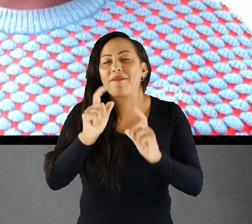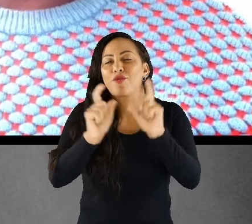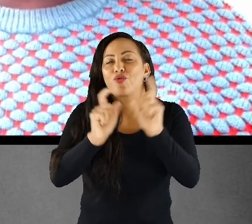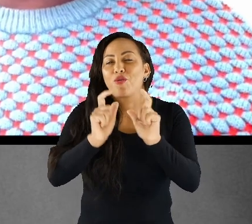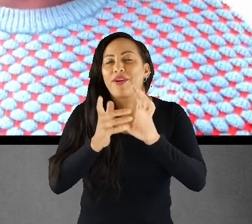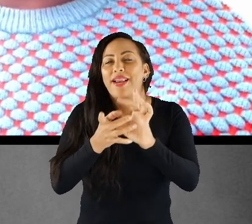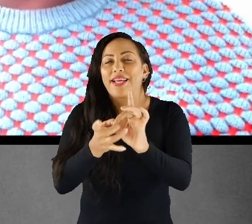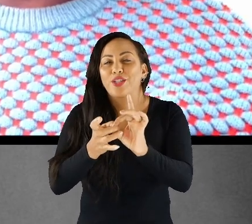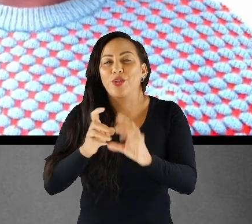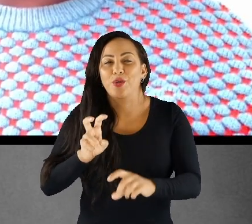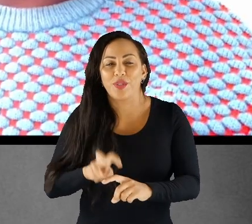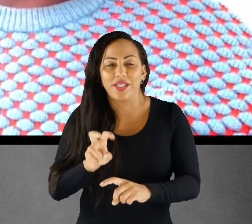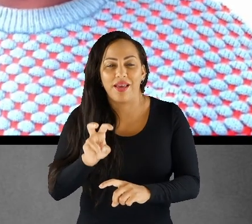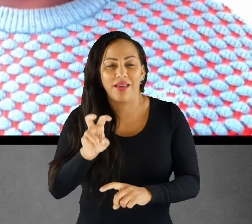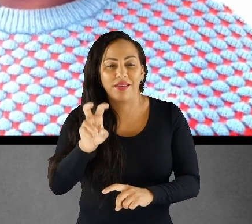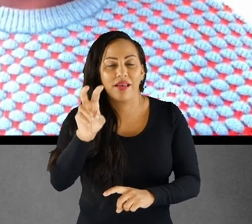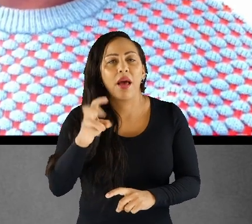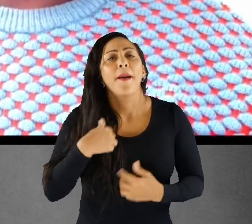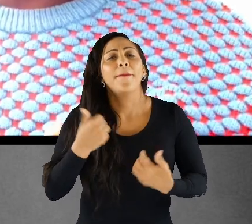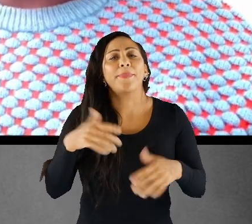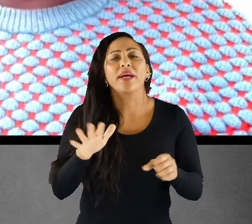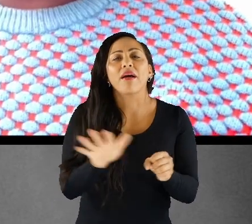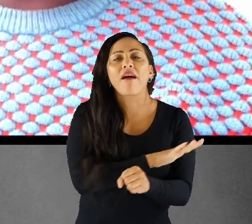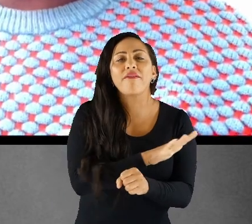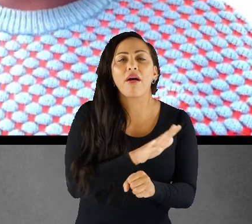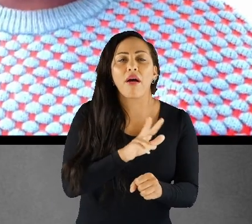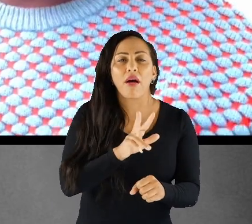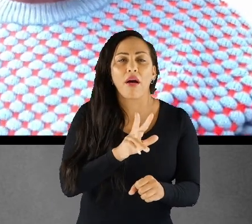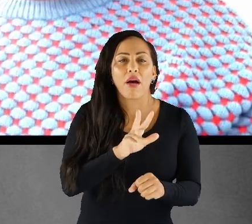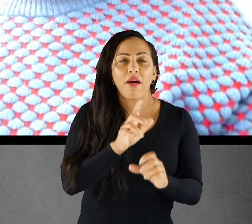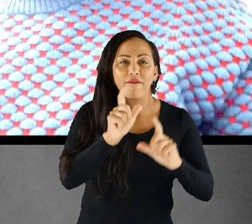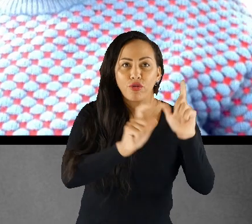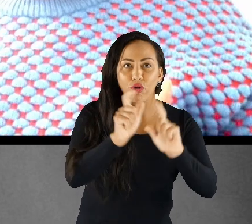which I want to go back to. But the one I want to focus on for my next project is